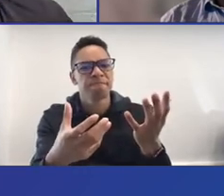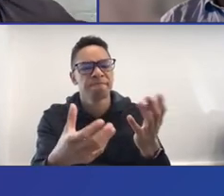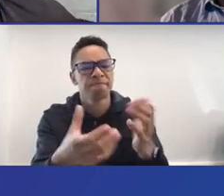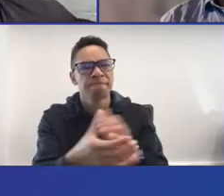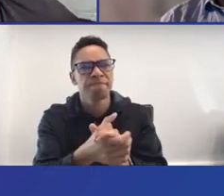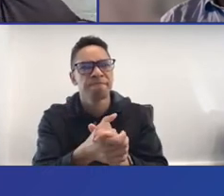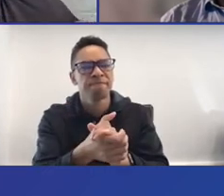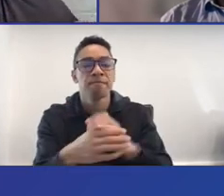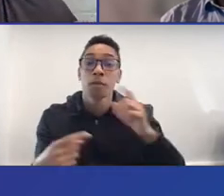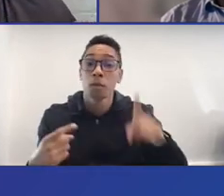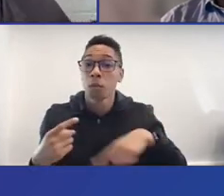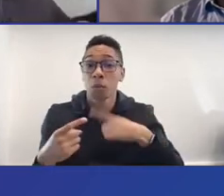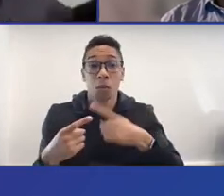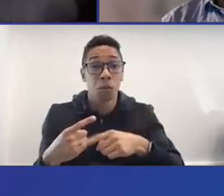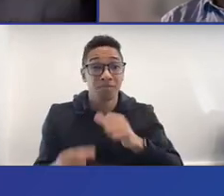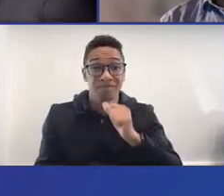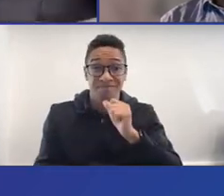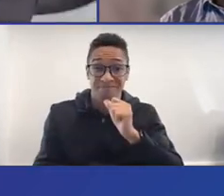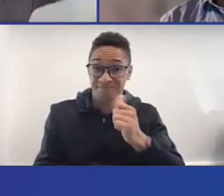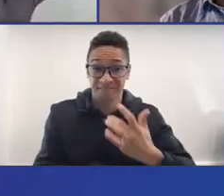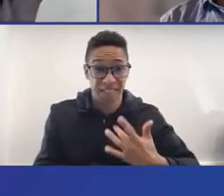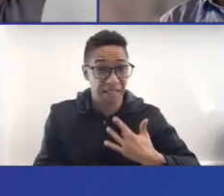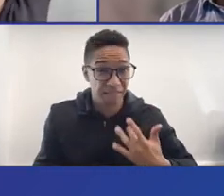when we don't feel,